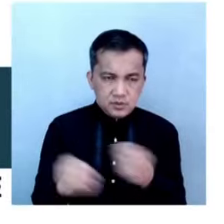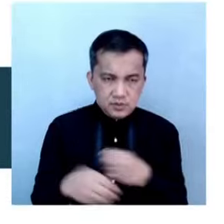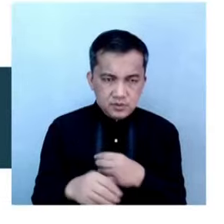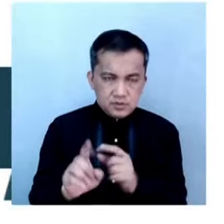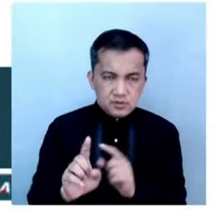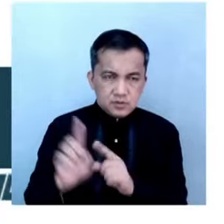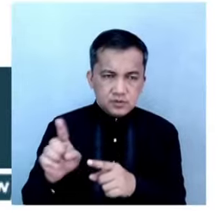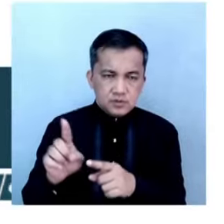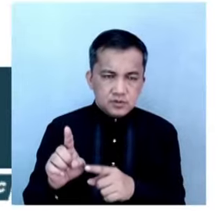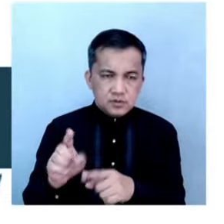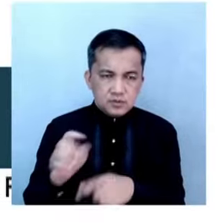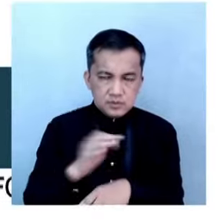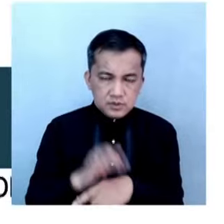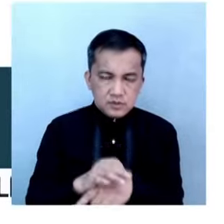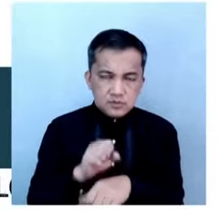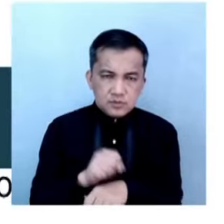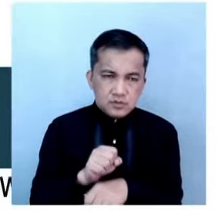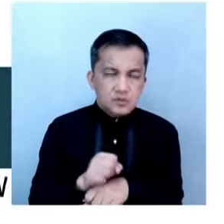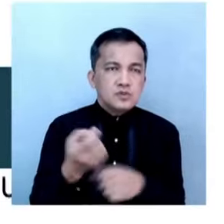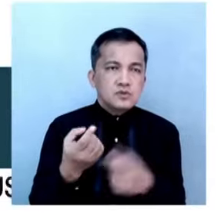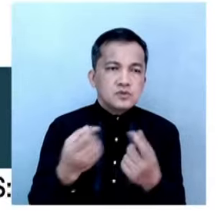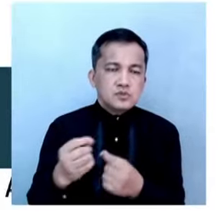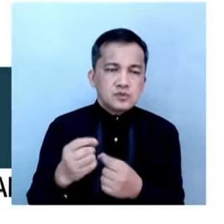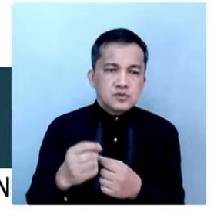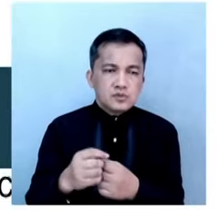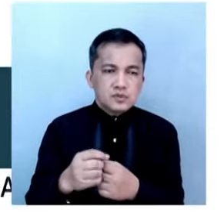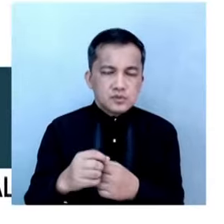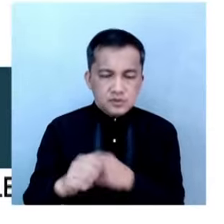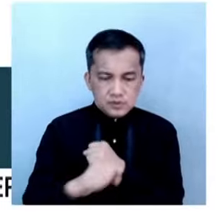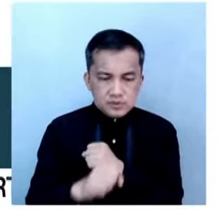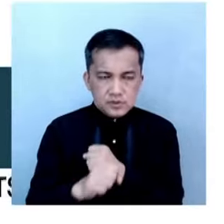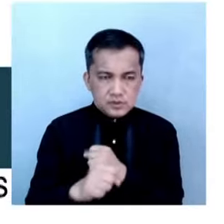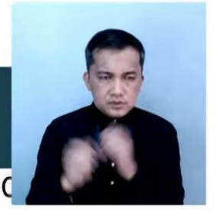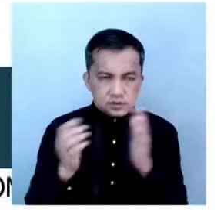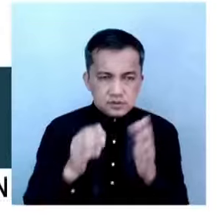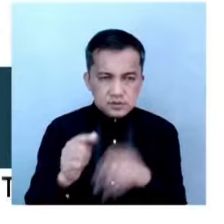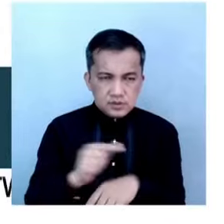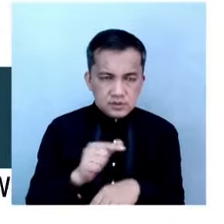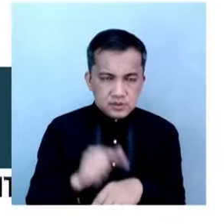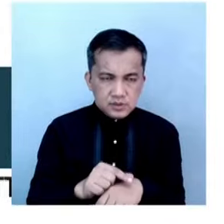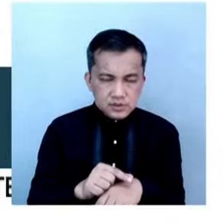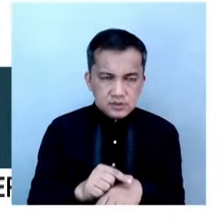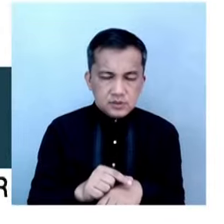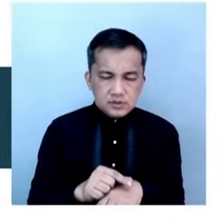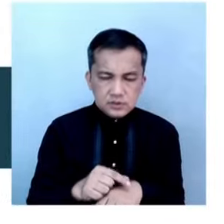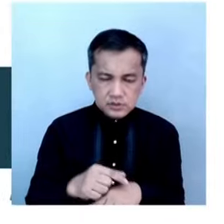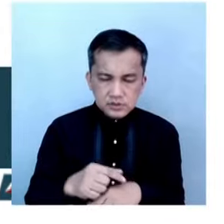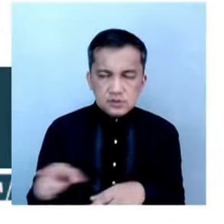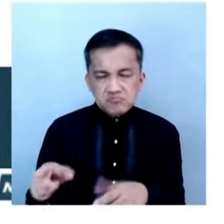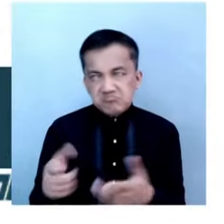and po sila field works doon to do campaign surveys like ground deformation surveys. They also